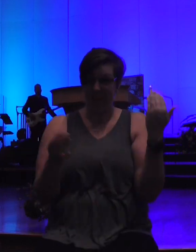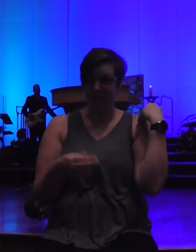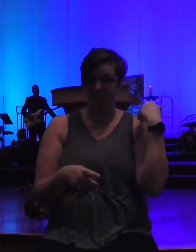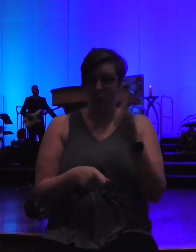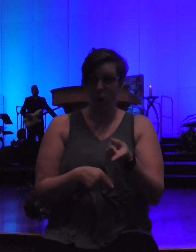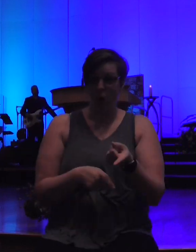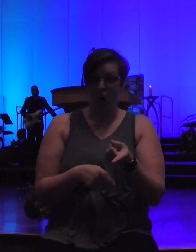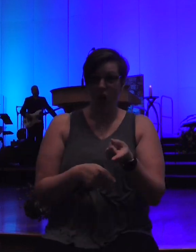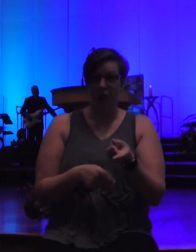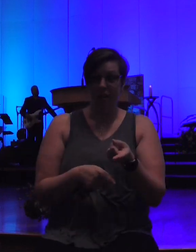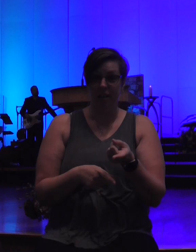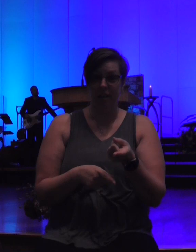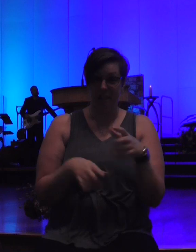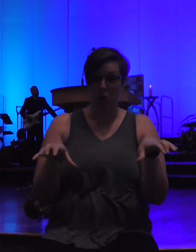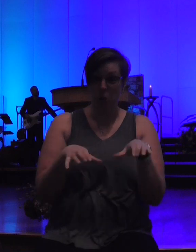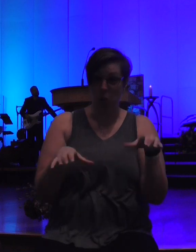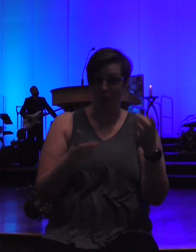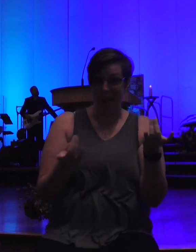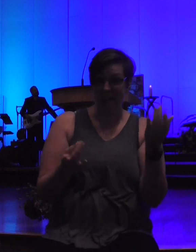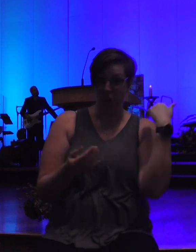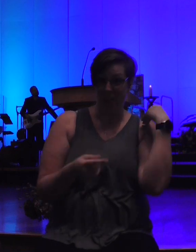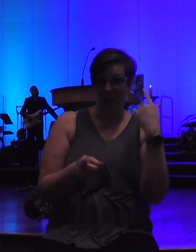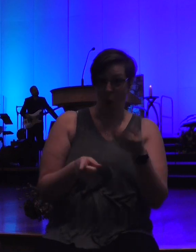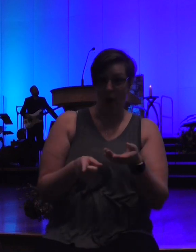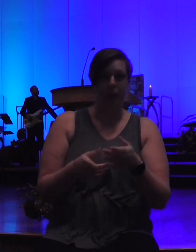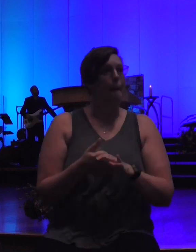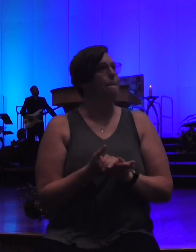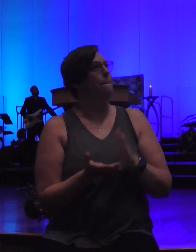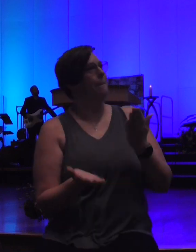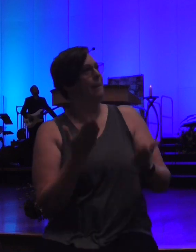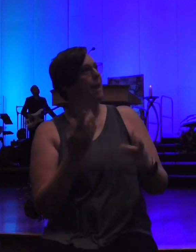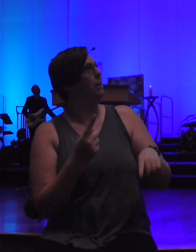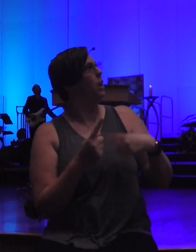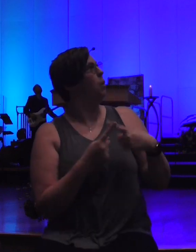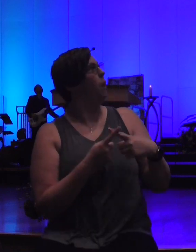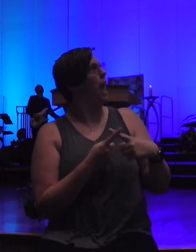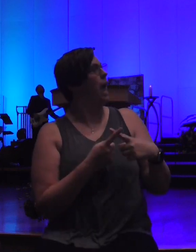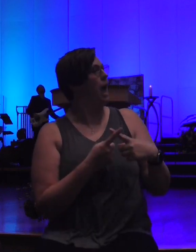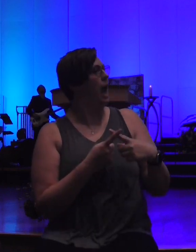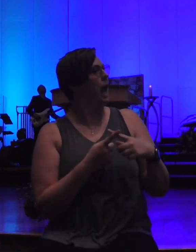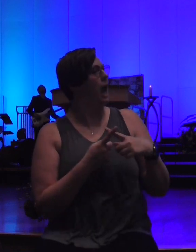A what? Did you ever do meditation? Maybe when I was like